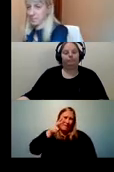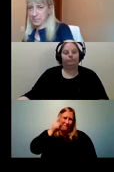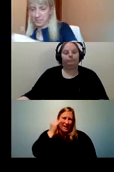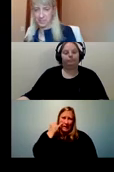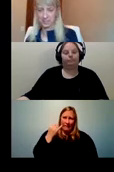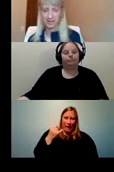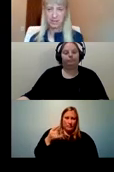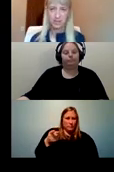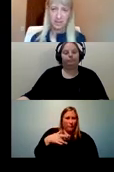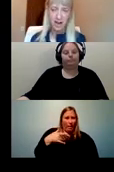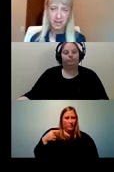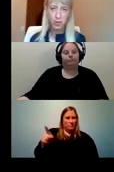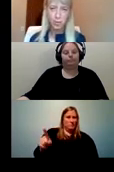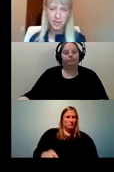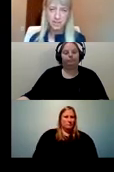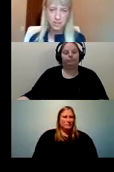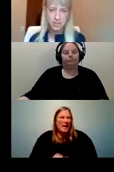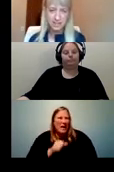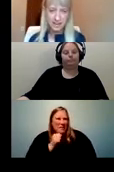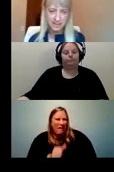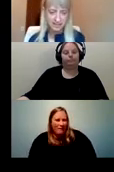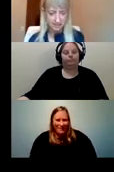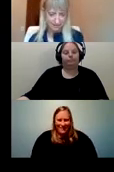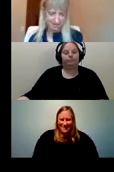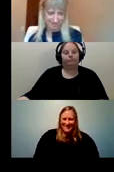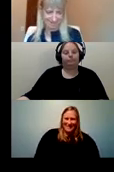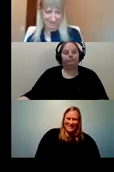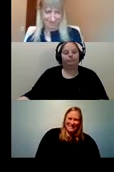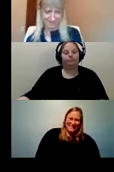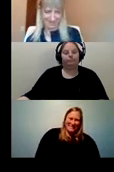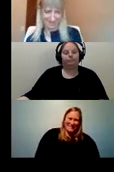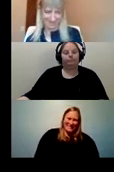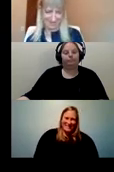earlier. No, I'm not. I know who it is. She can take it.